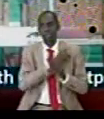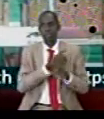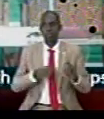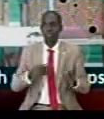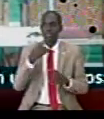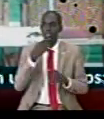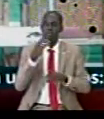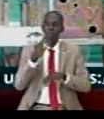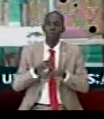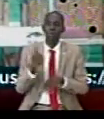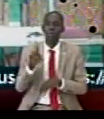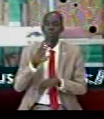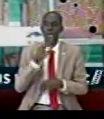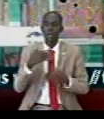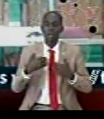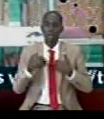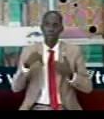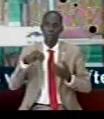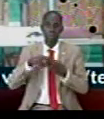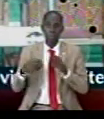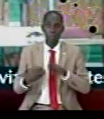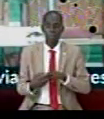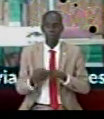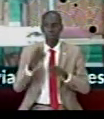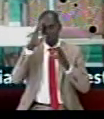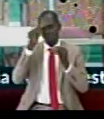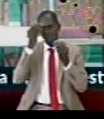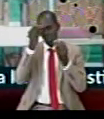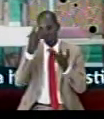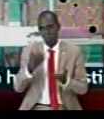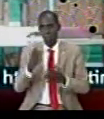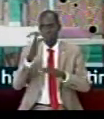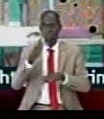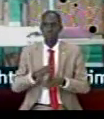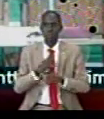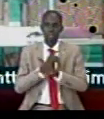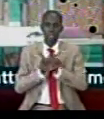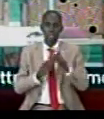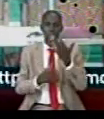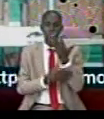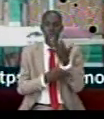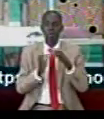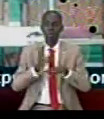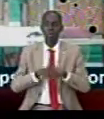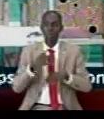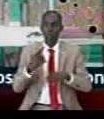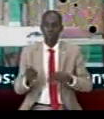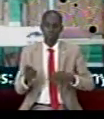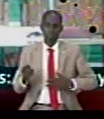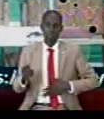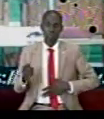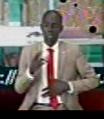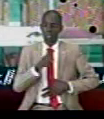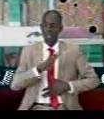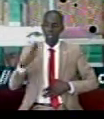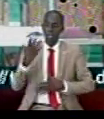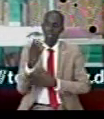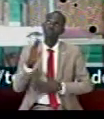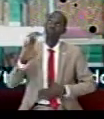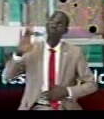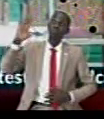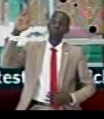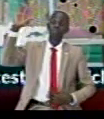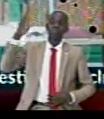hand where we have a problem. I lay my left hand on my stomach. I raise up my right hand. After the